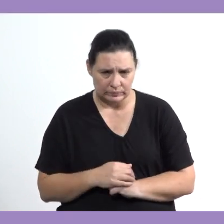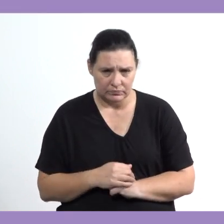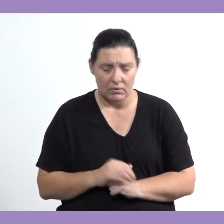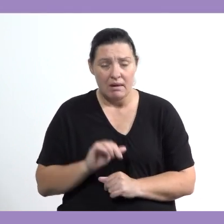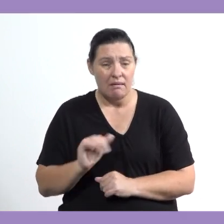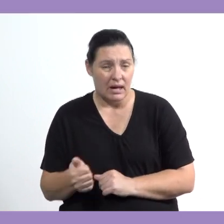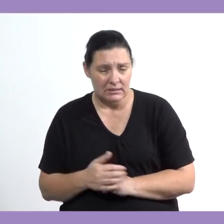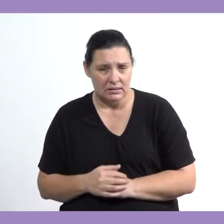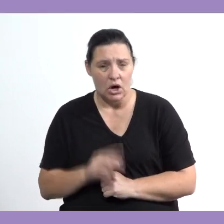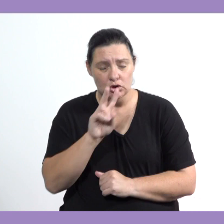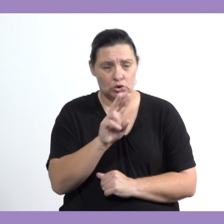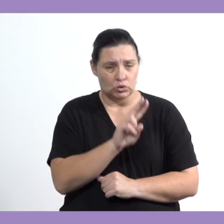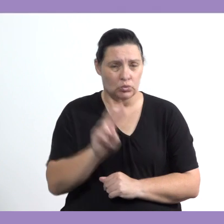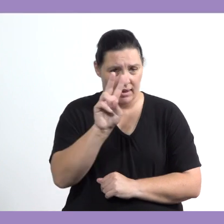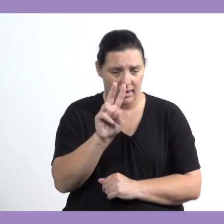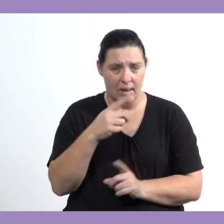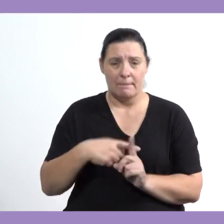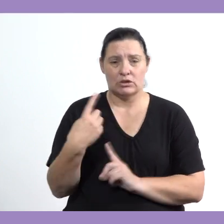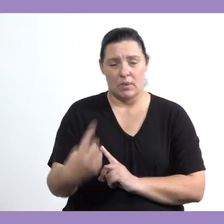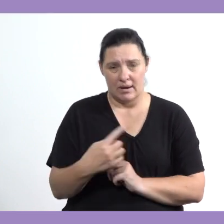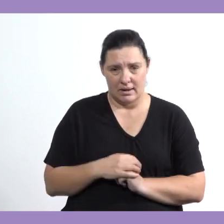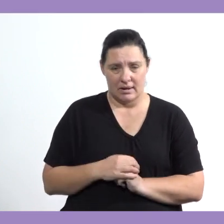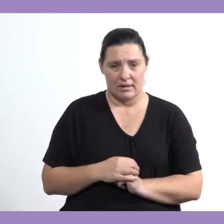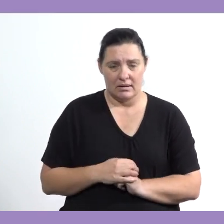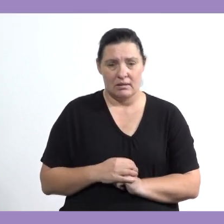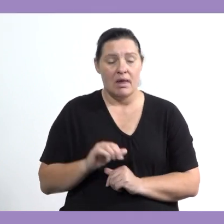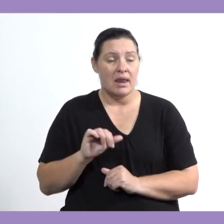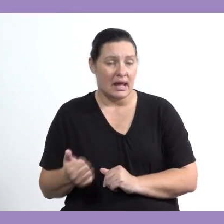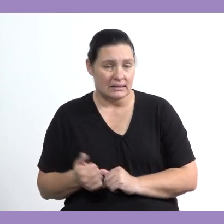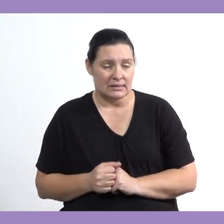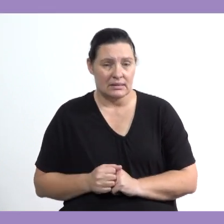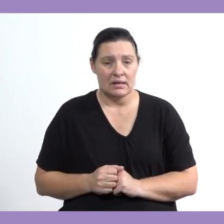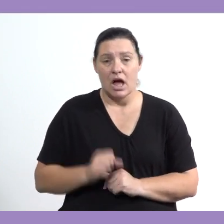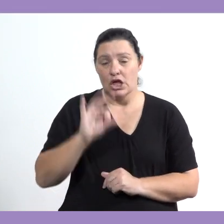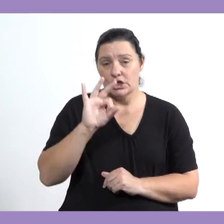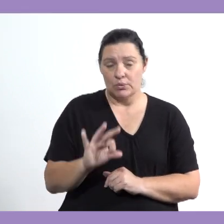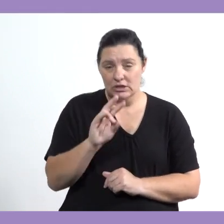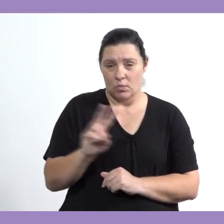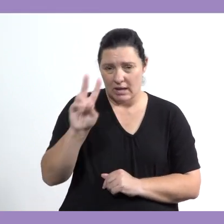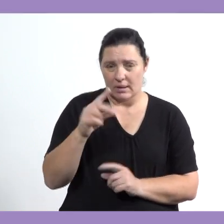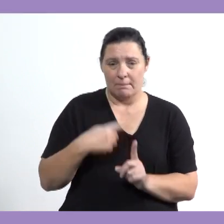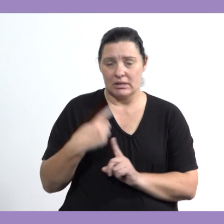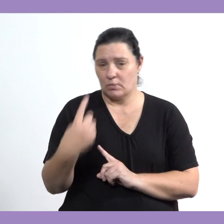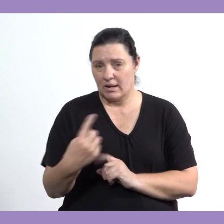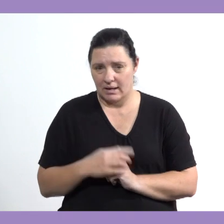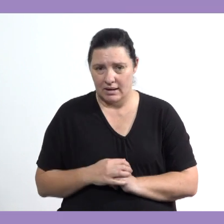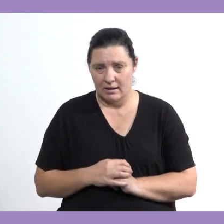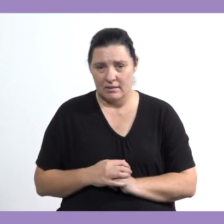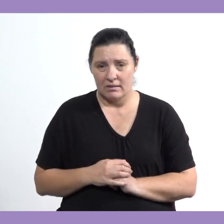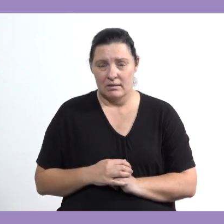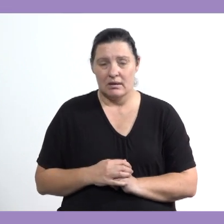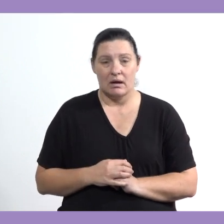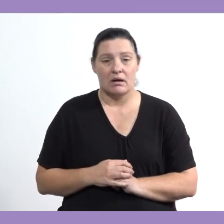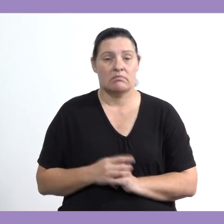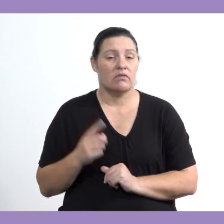2. What about the next one? That is 2 squared plus 1. And the next one there, the third term is 3 squared